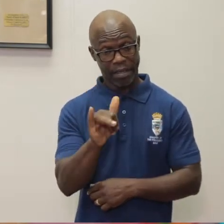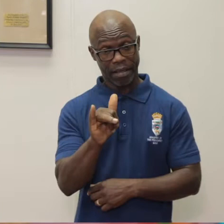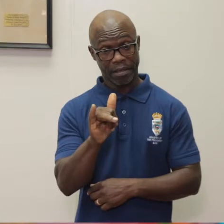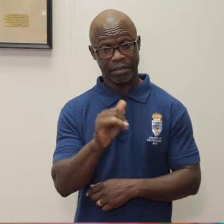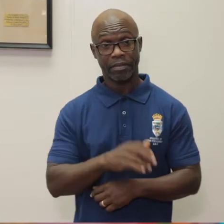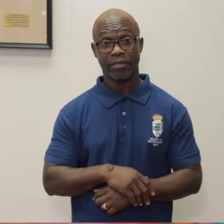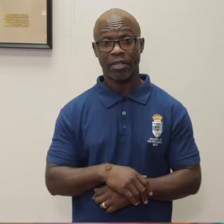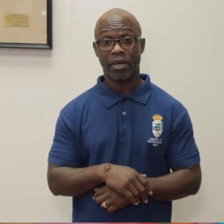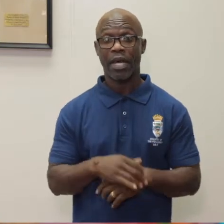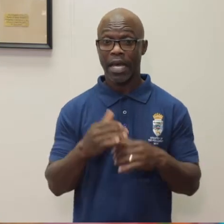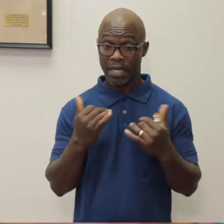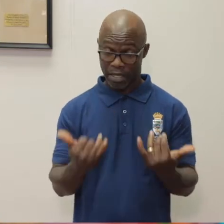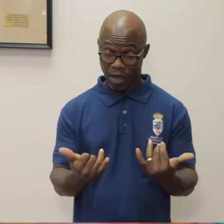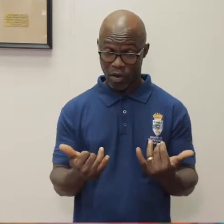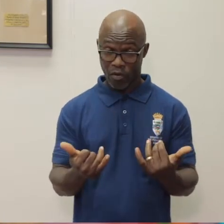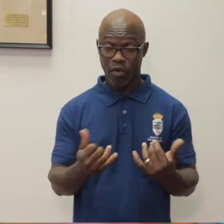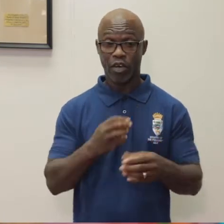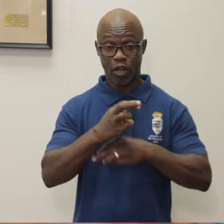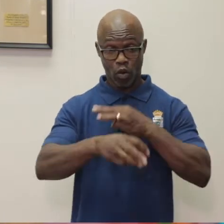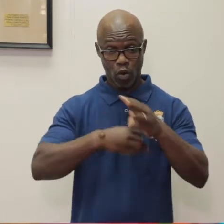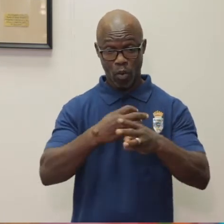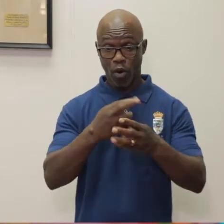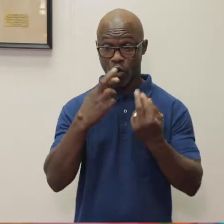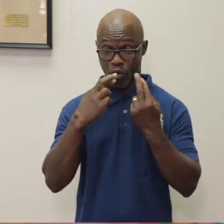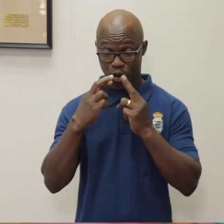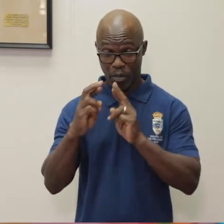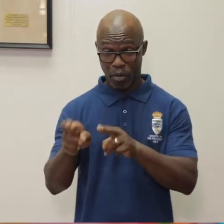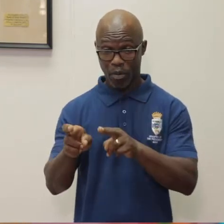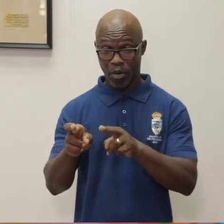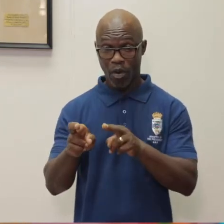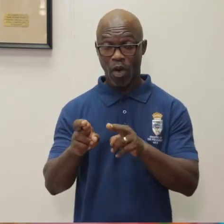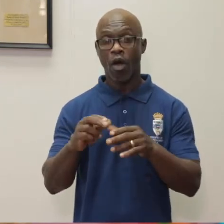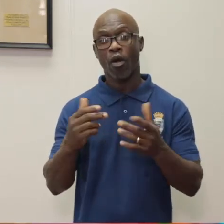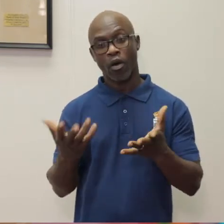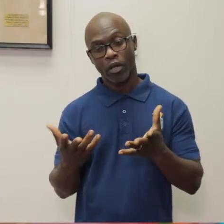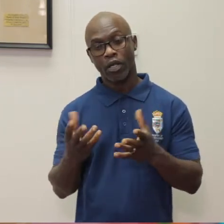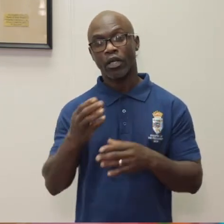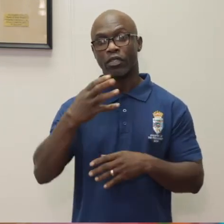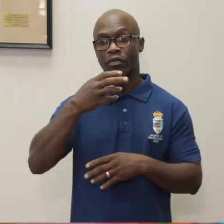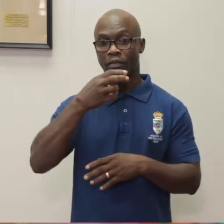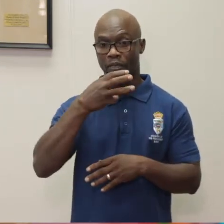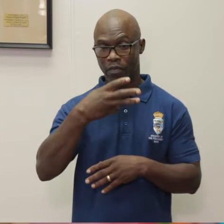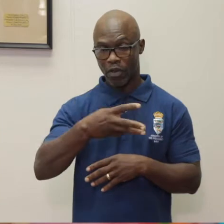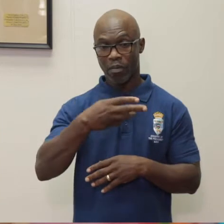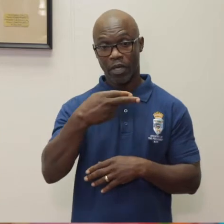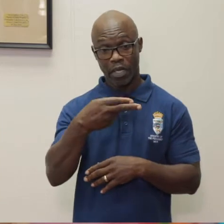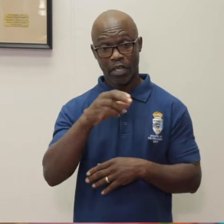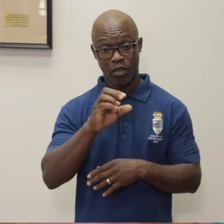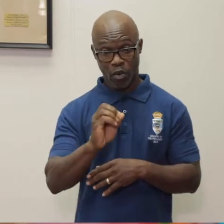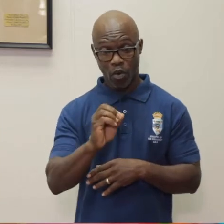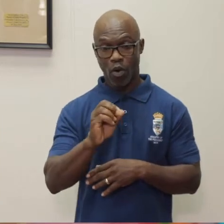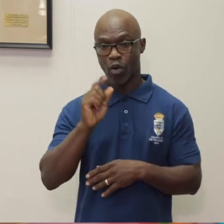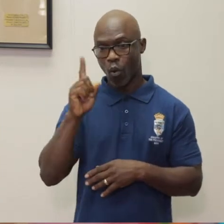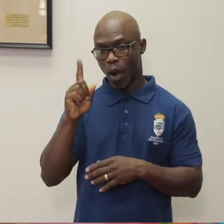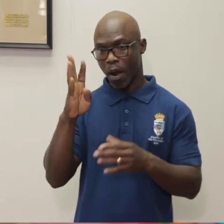Now for the global report. According to WHO, there are